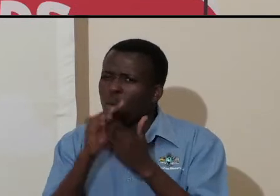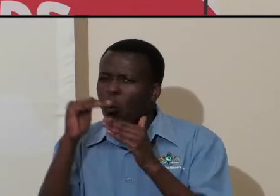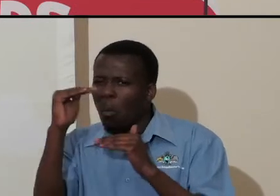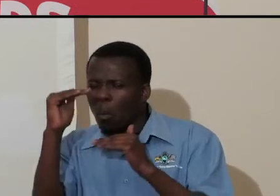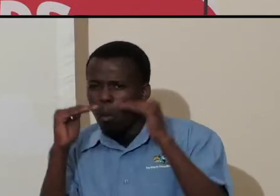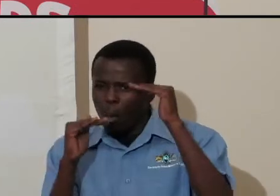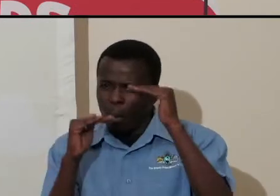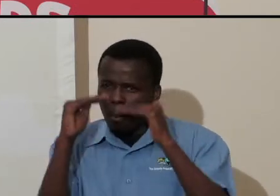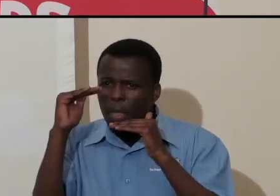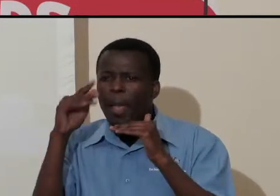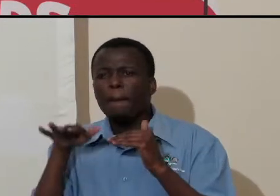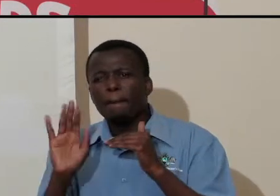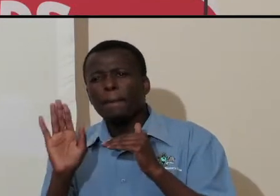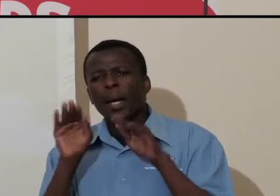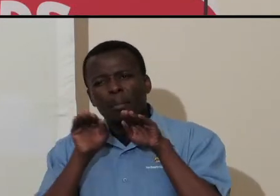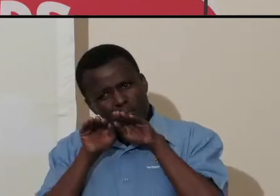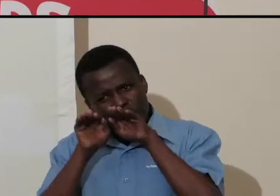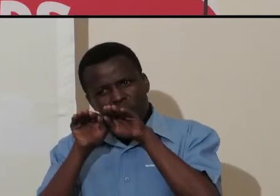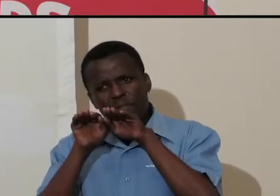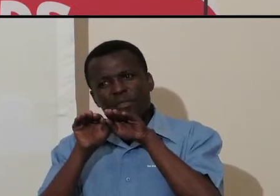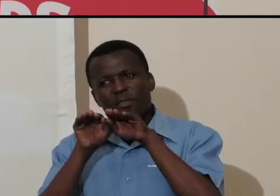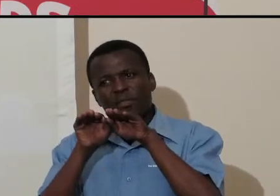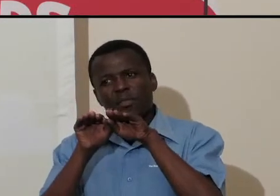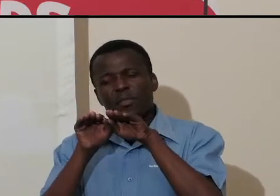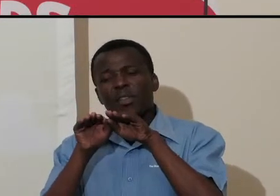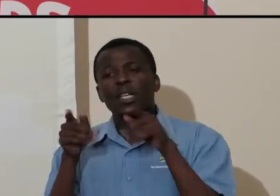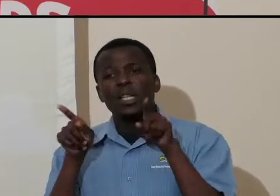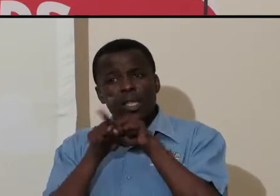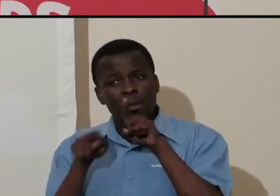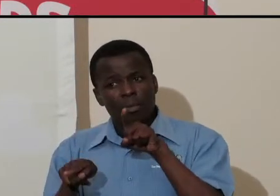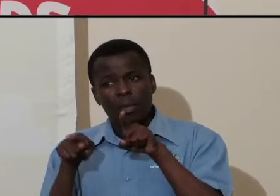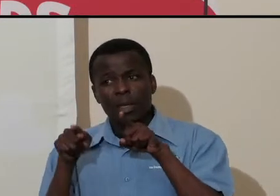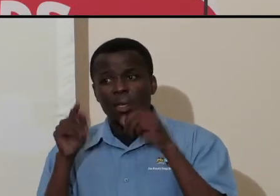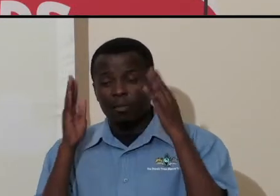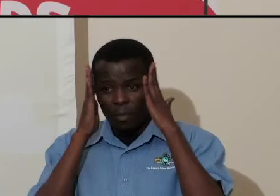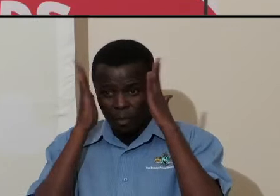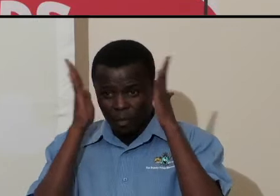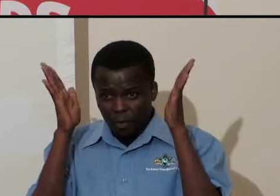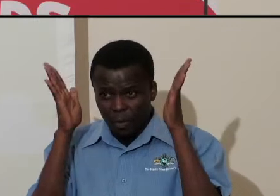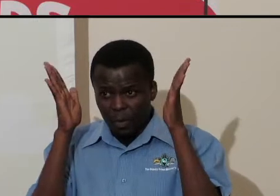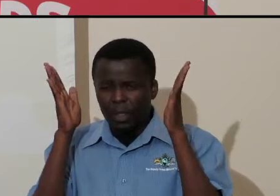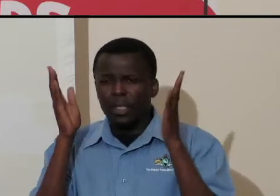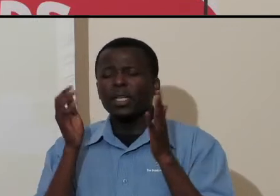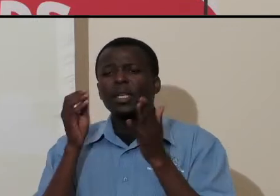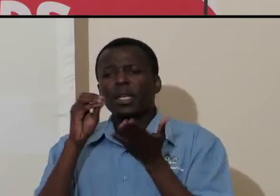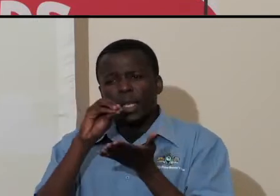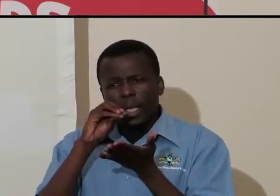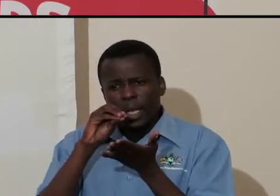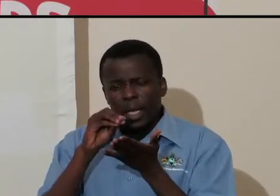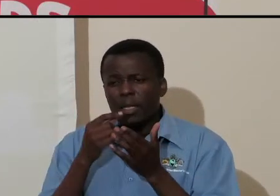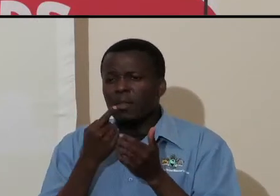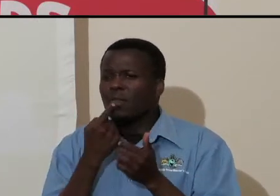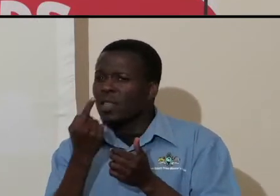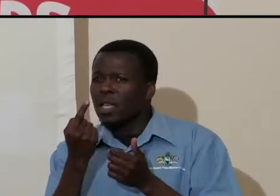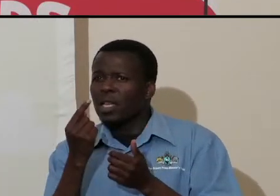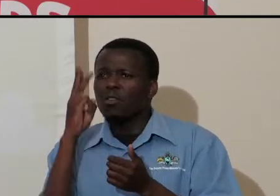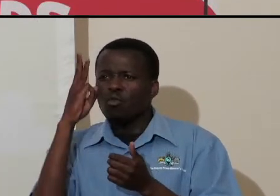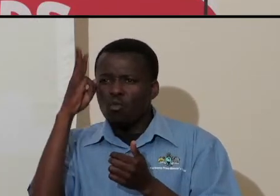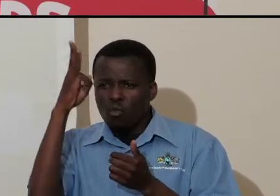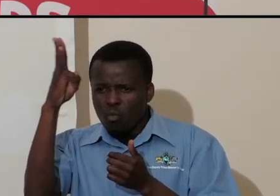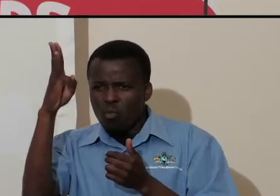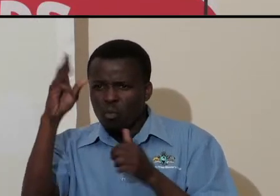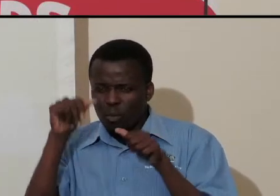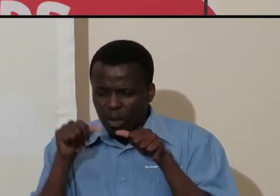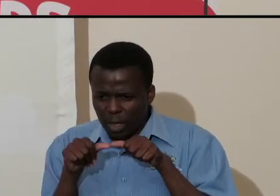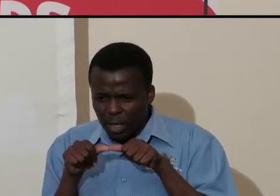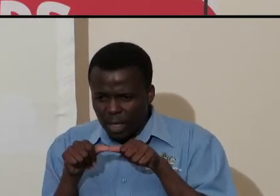Agenda 2030, member states, including Eswatini, committed to the implementation of the political declaration